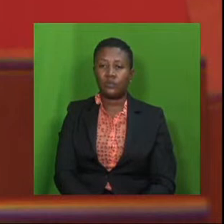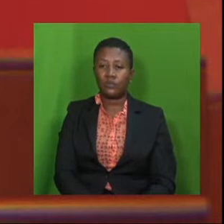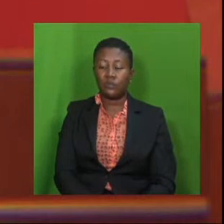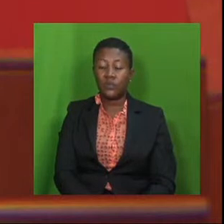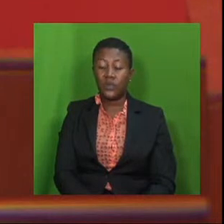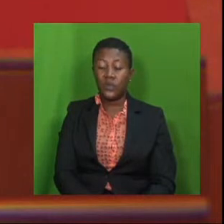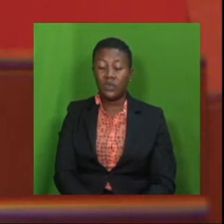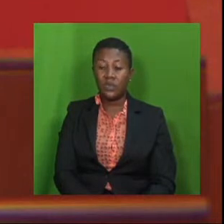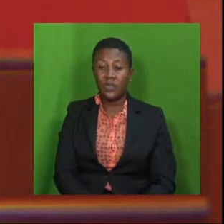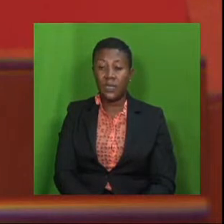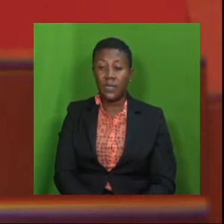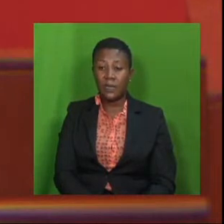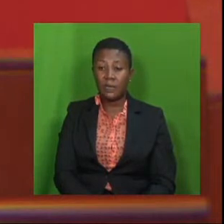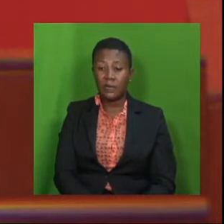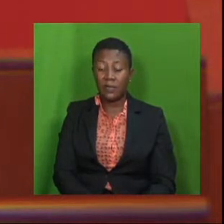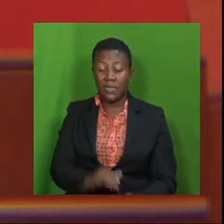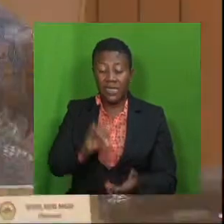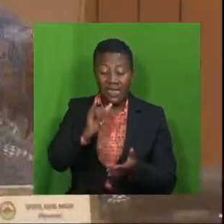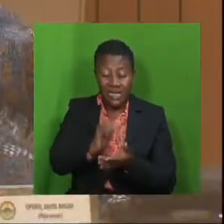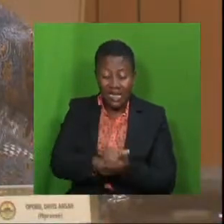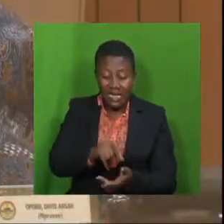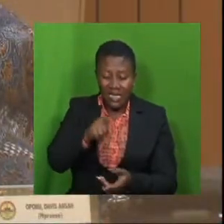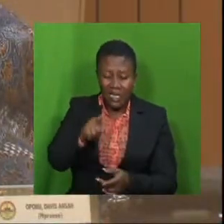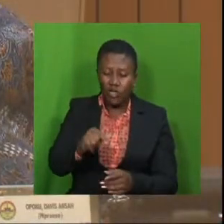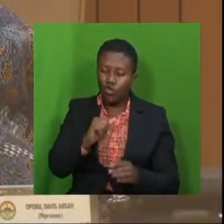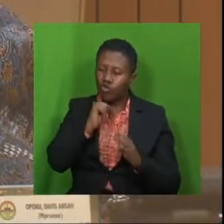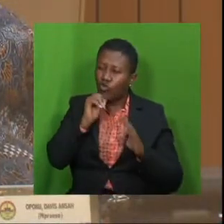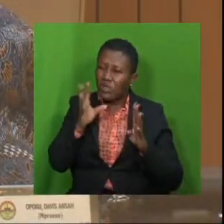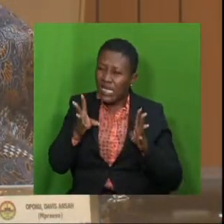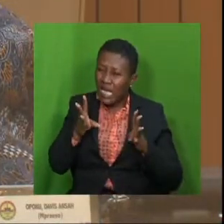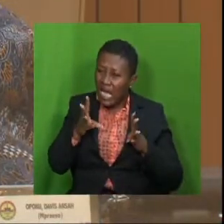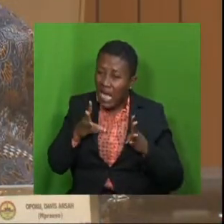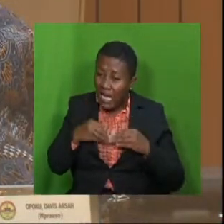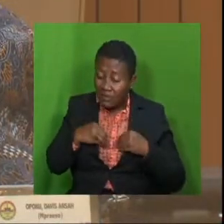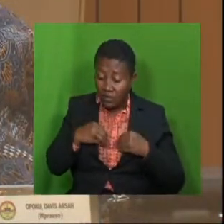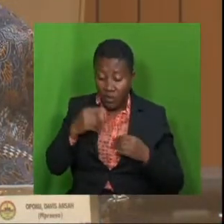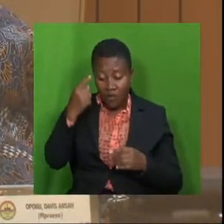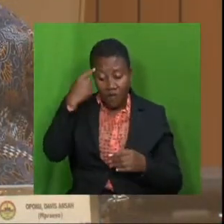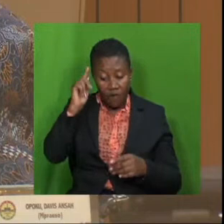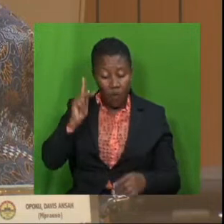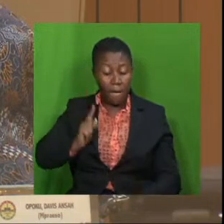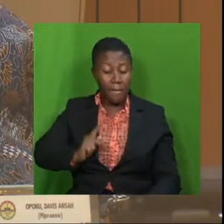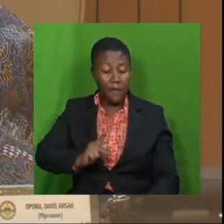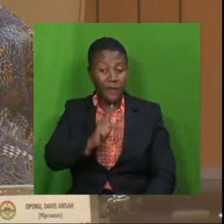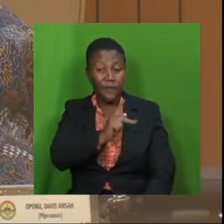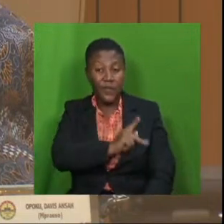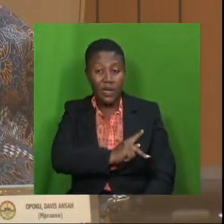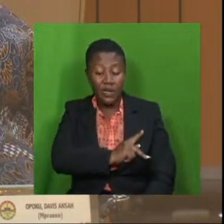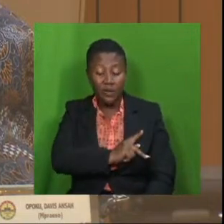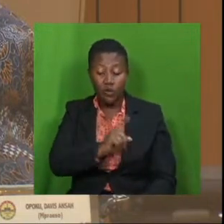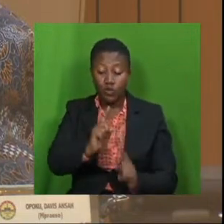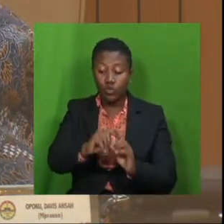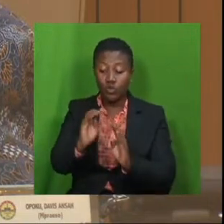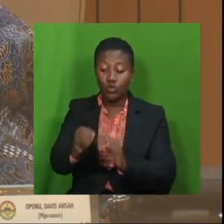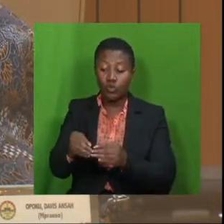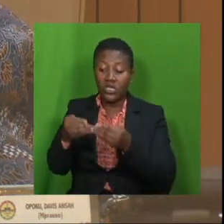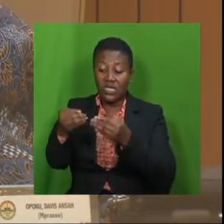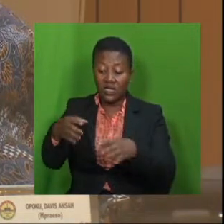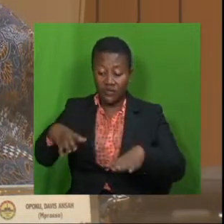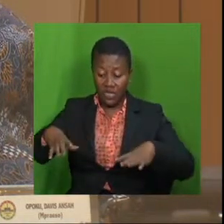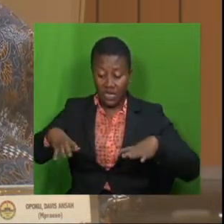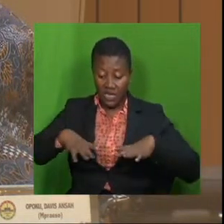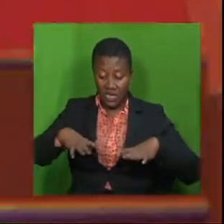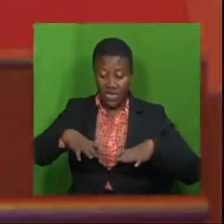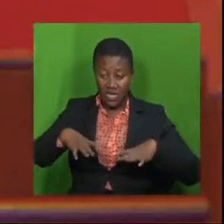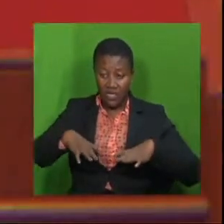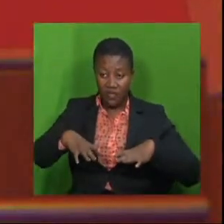that it is unacceptable for Parliament to grant a leave of absence to a